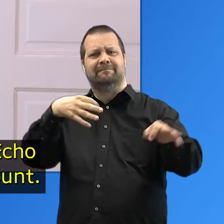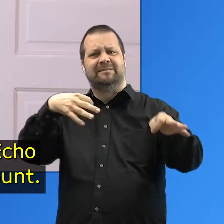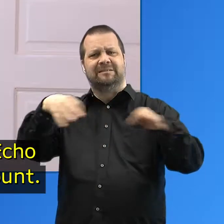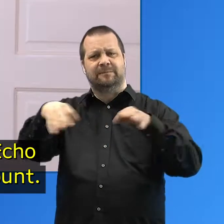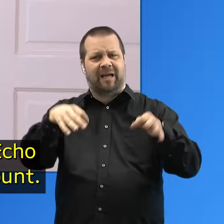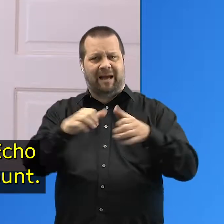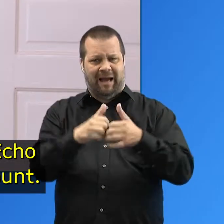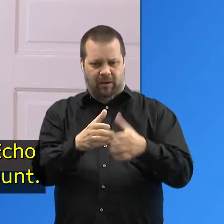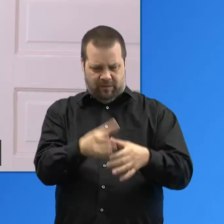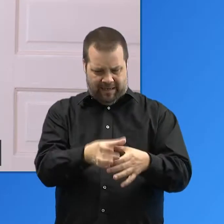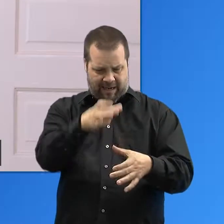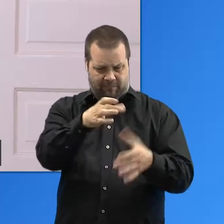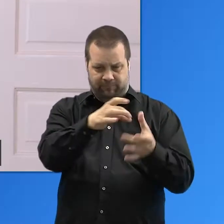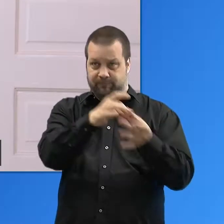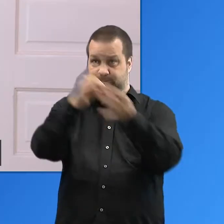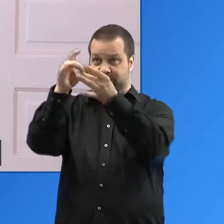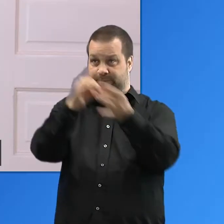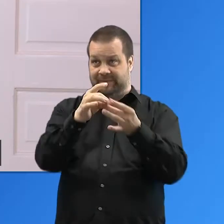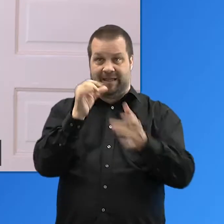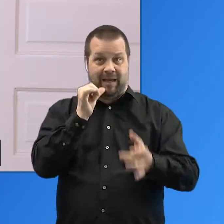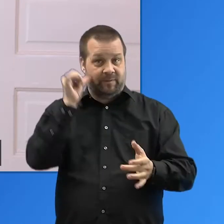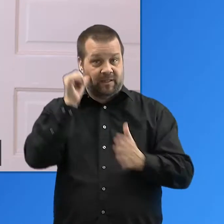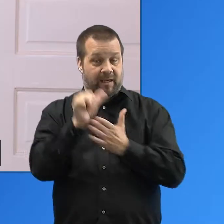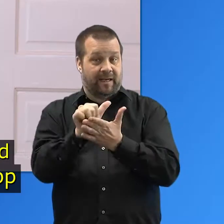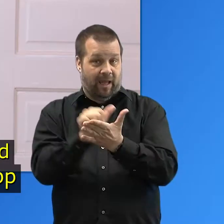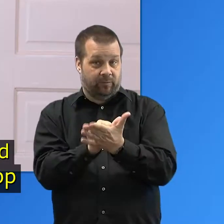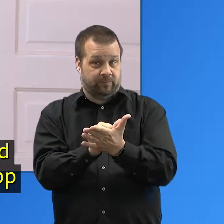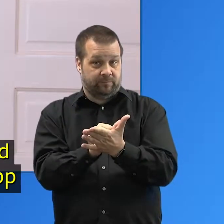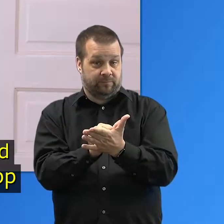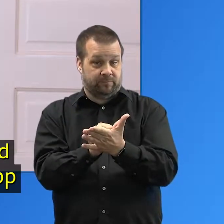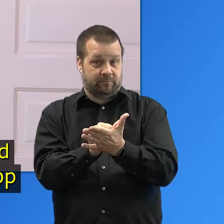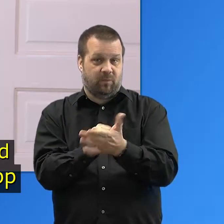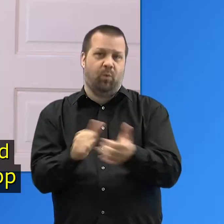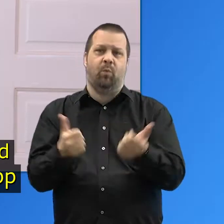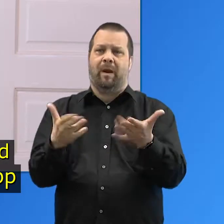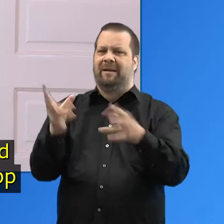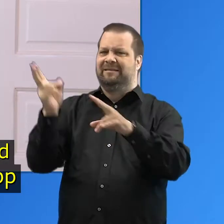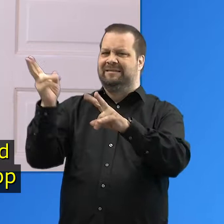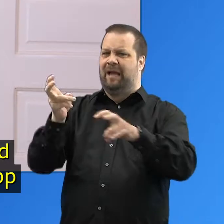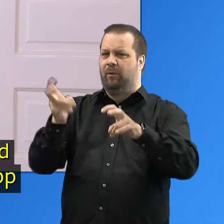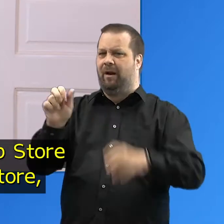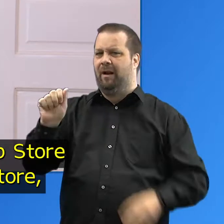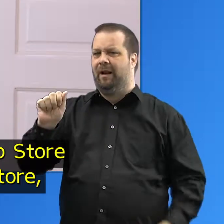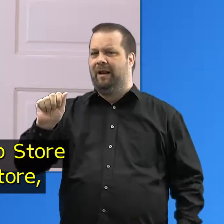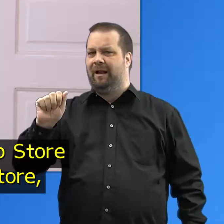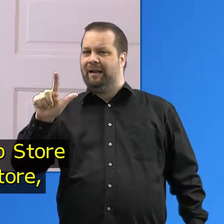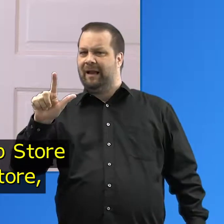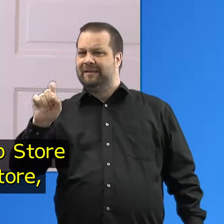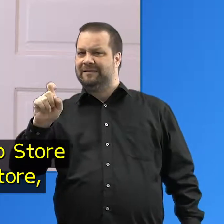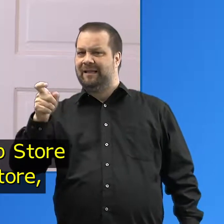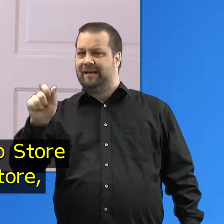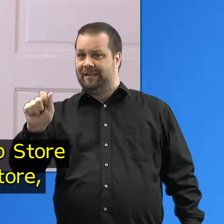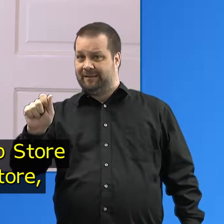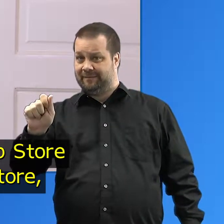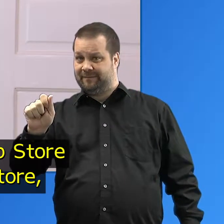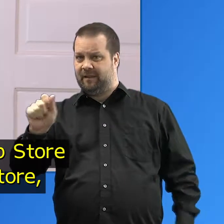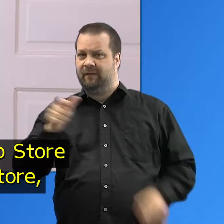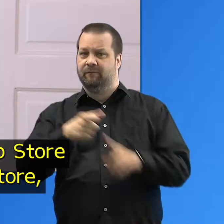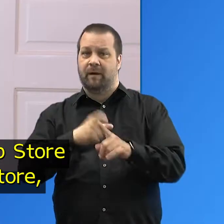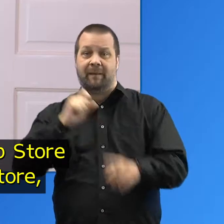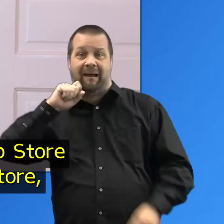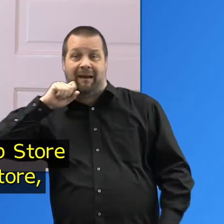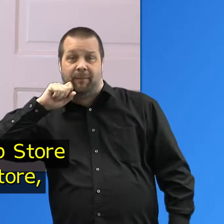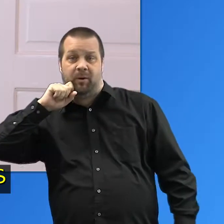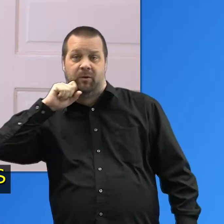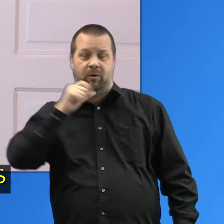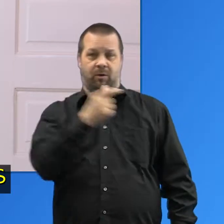Amazon account. Before we start, it is advised that you download Amazon's Alexa app from either Apple's App Store or the Google